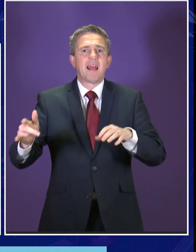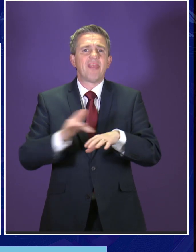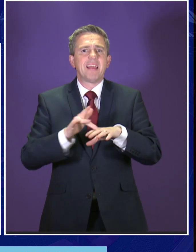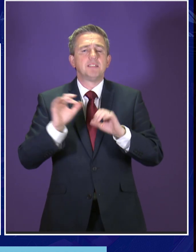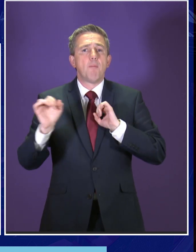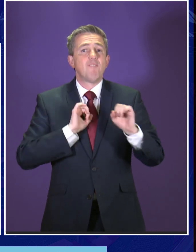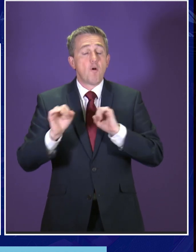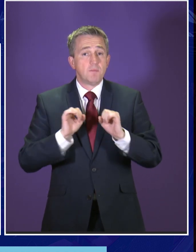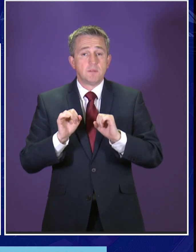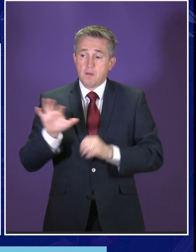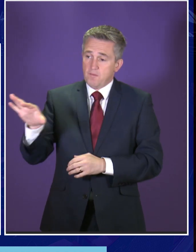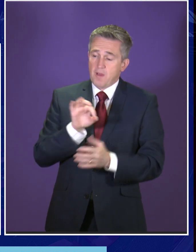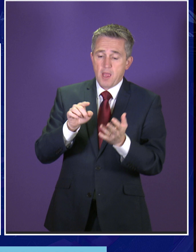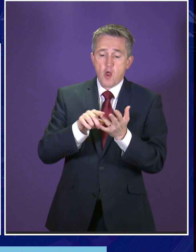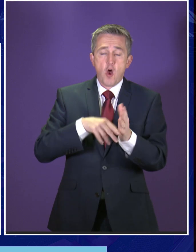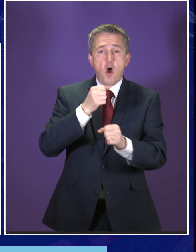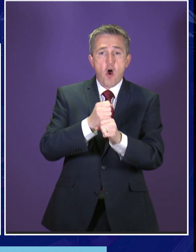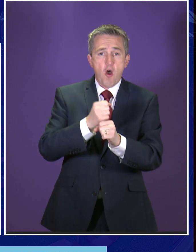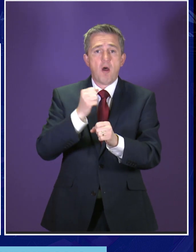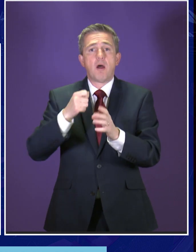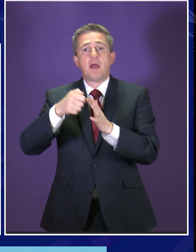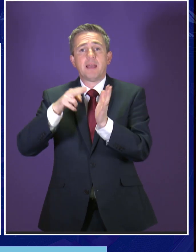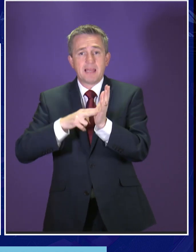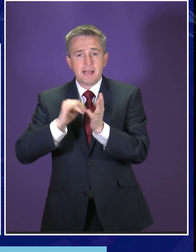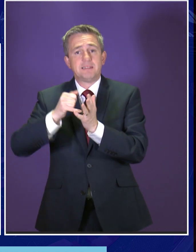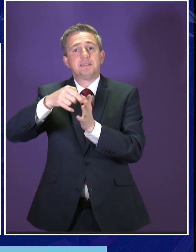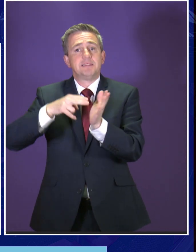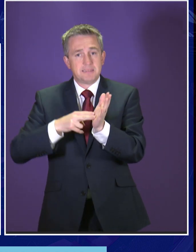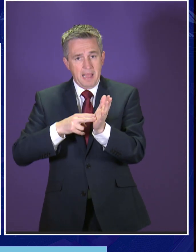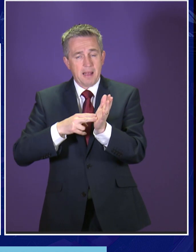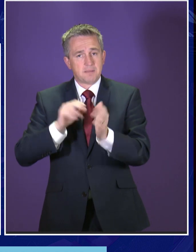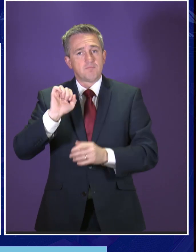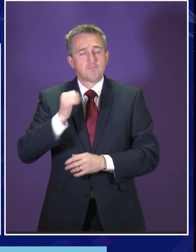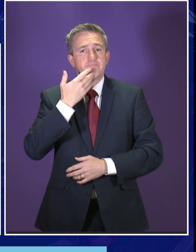So I'd like to invite Ong Keng Sen to make the first presentation of the morning.